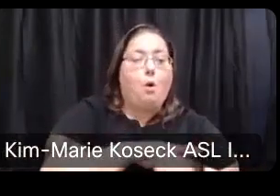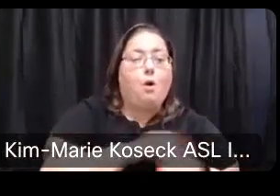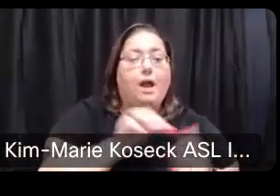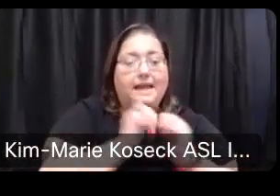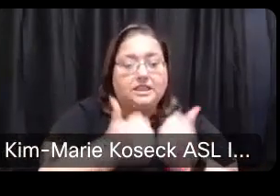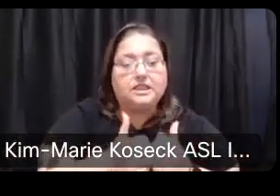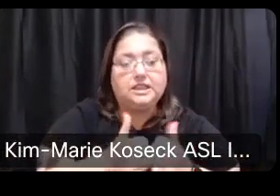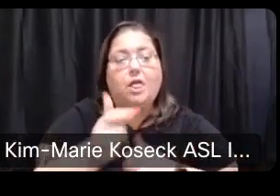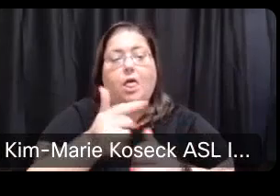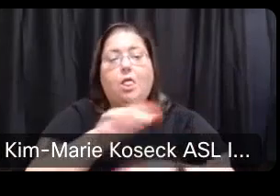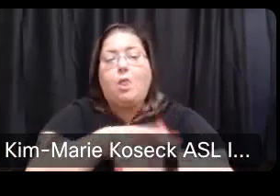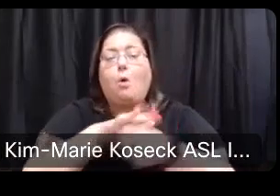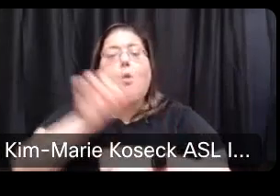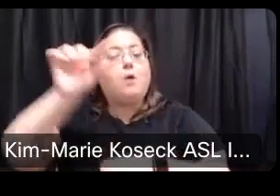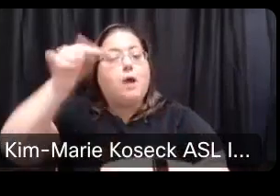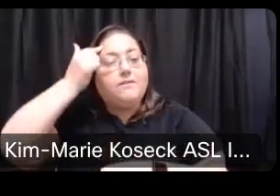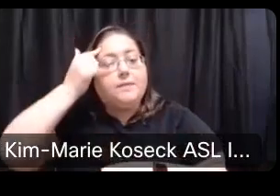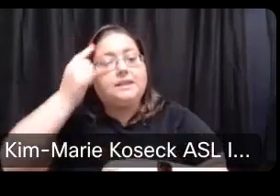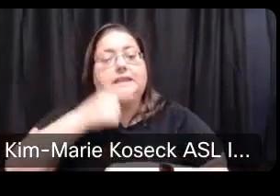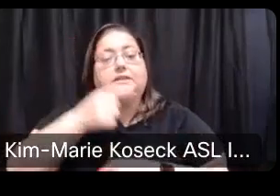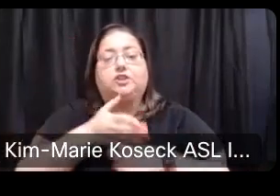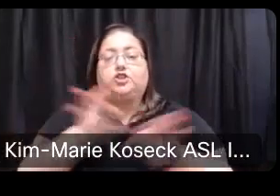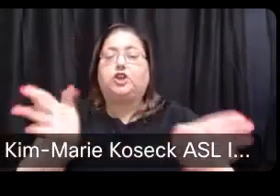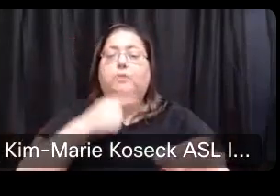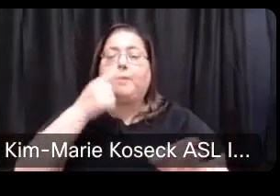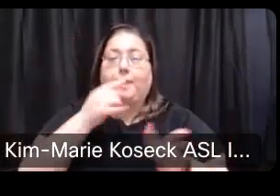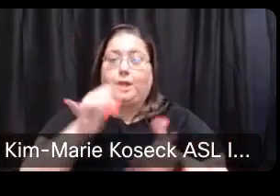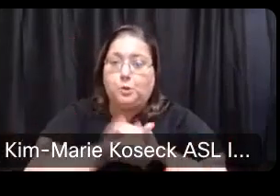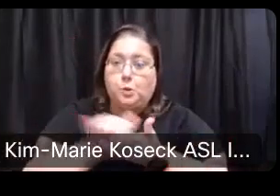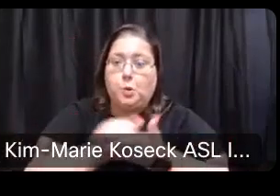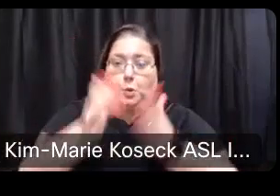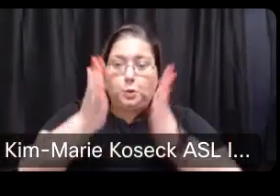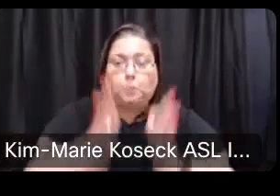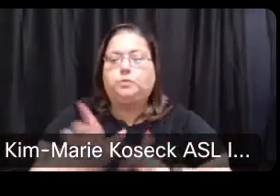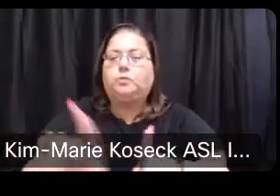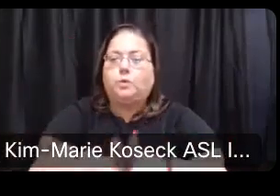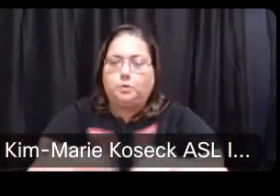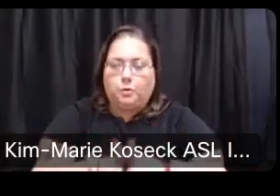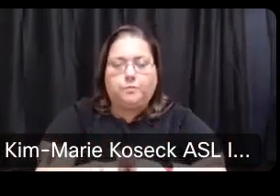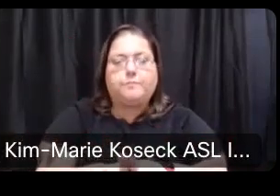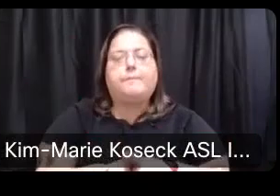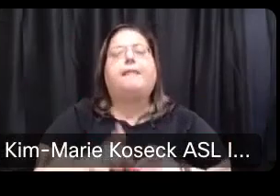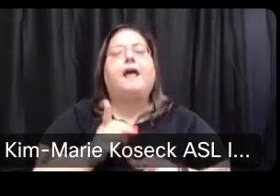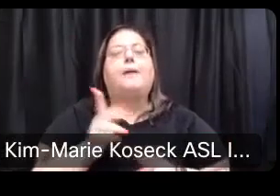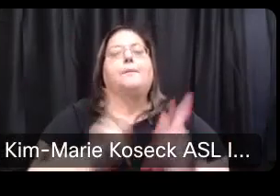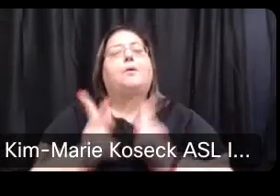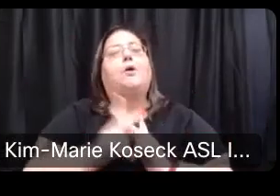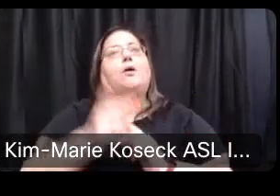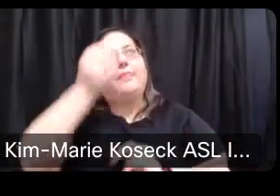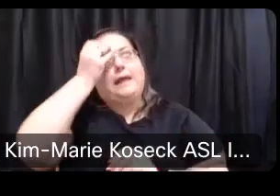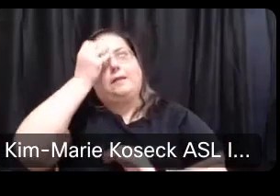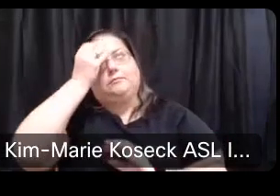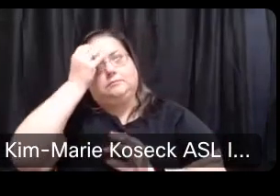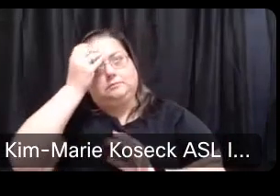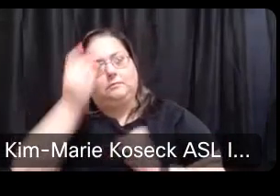community organizations, and the general public. In order to ensure as many perspectives and needs are taken into consideration as possible,